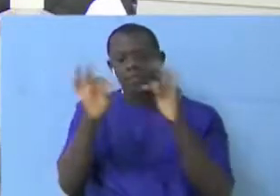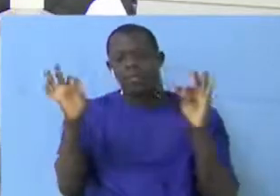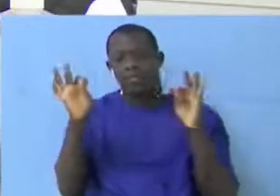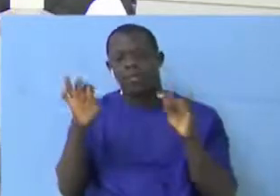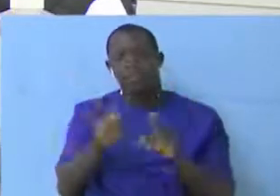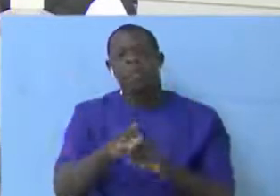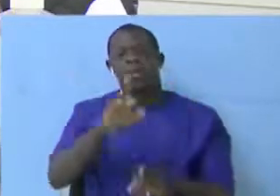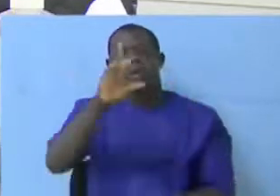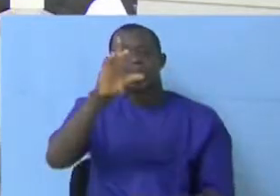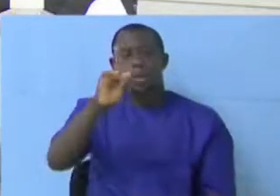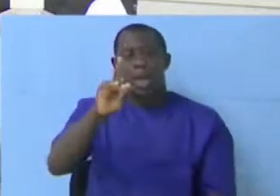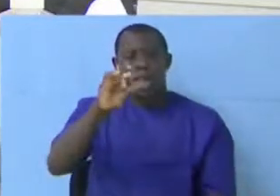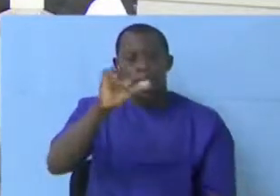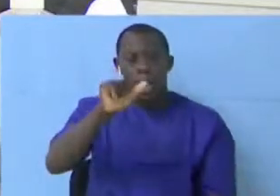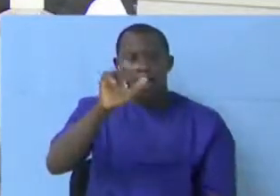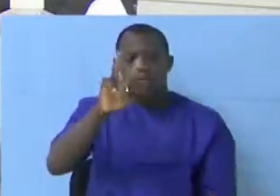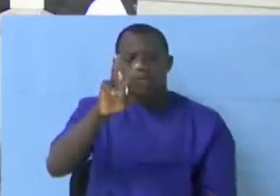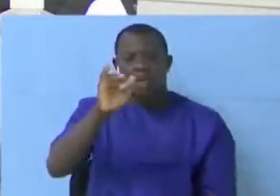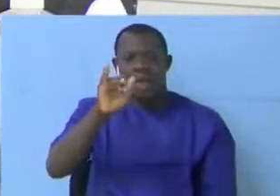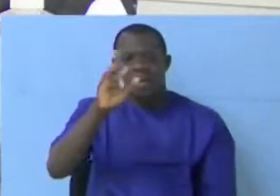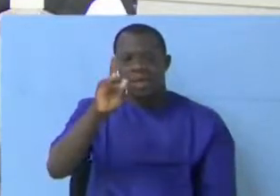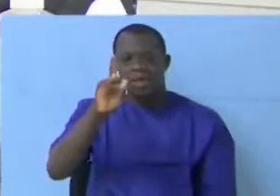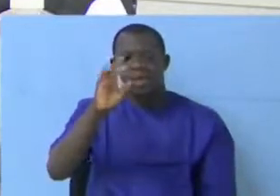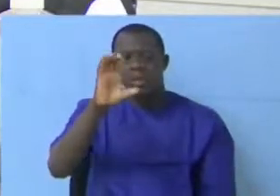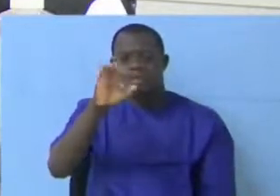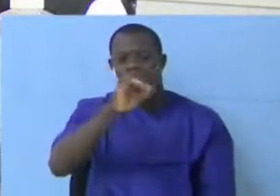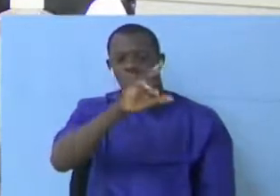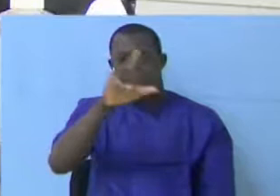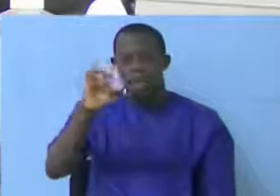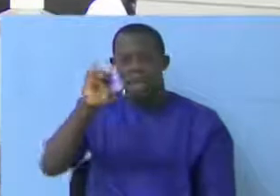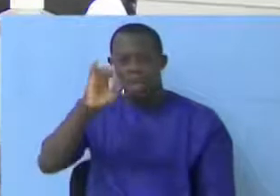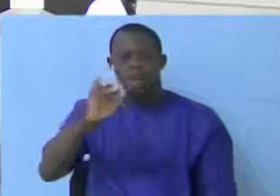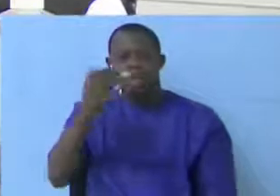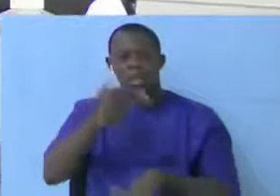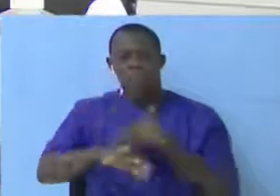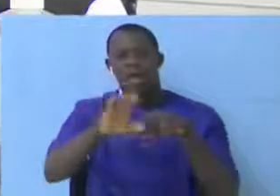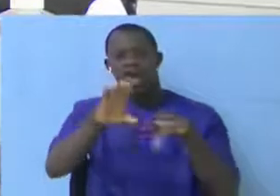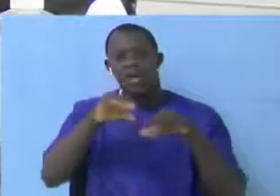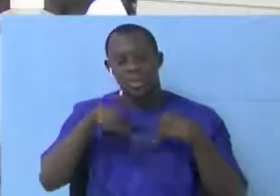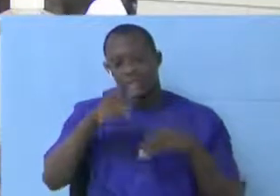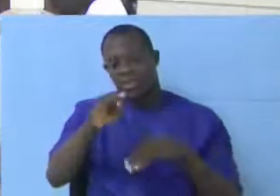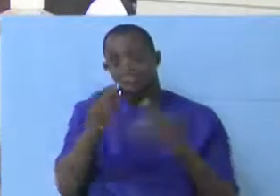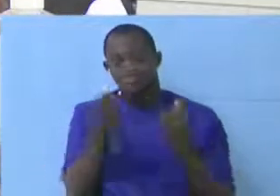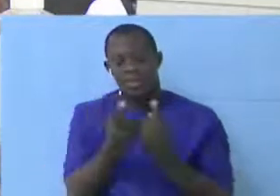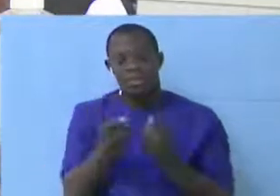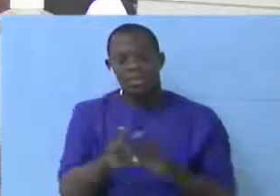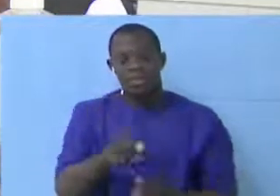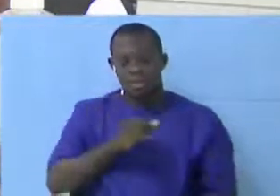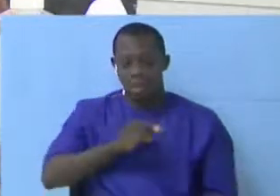David Colley will not accept her. And I personally picked the phone and said to David, the